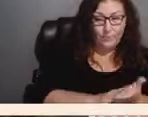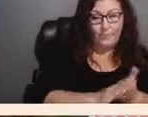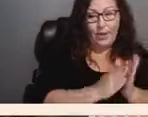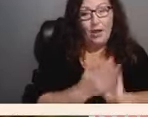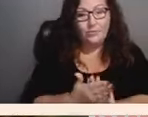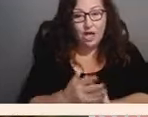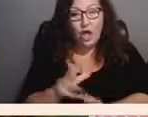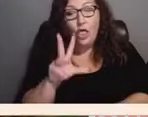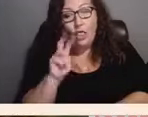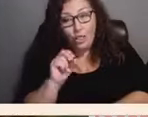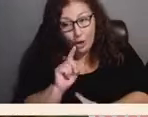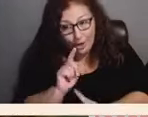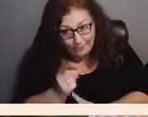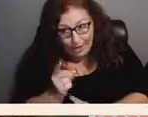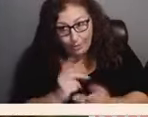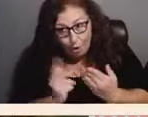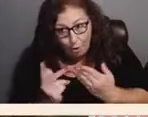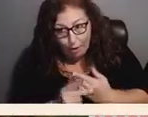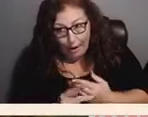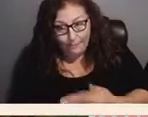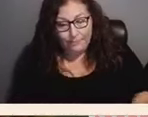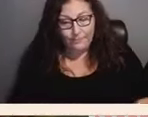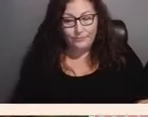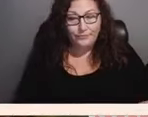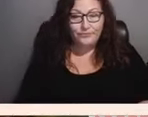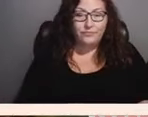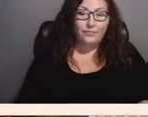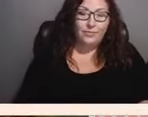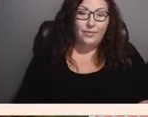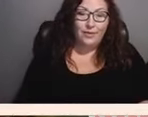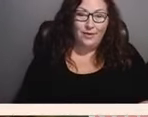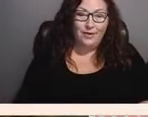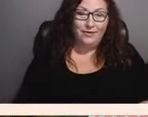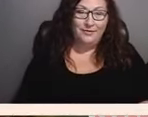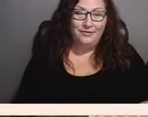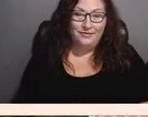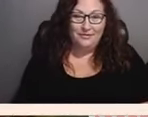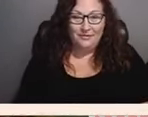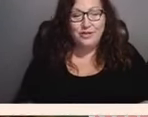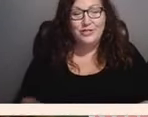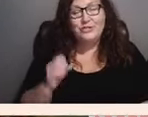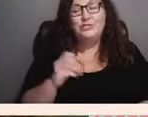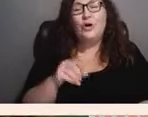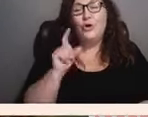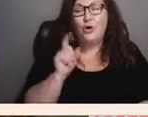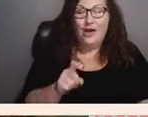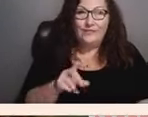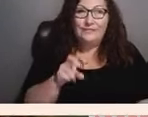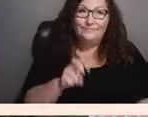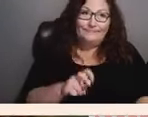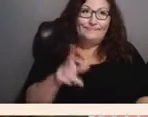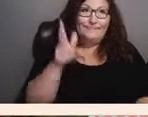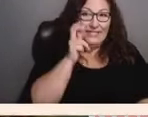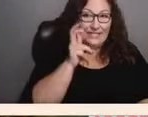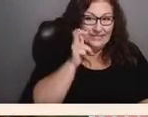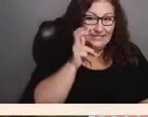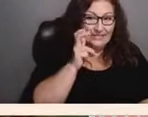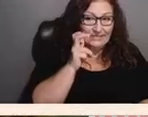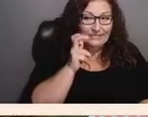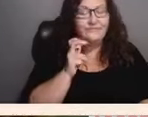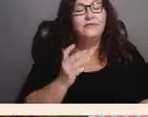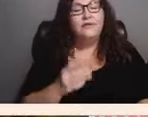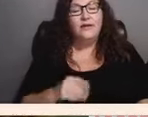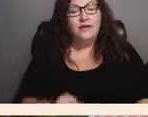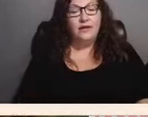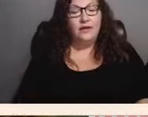30-minute program without commercials. So you have to sit, listen, disciple, you